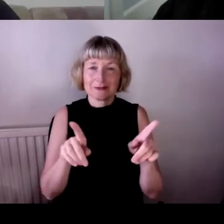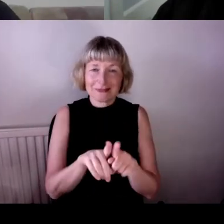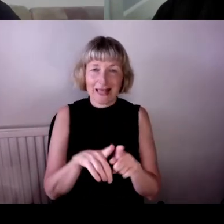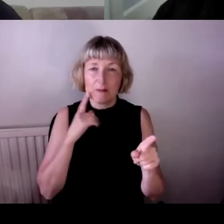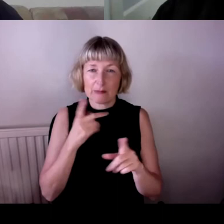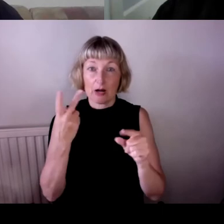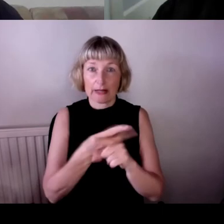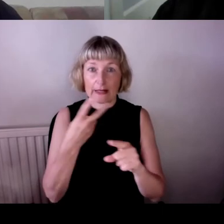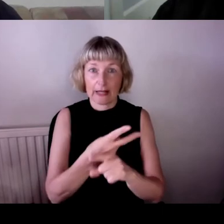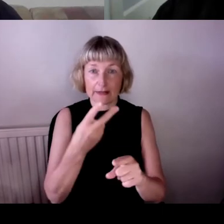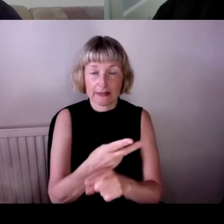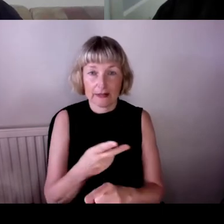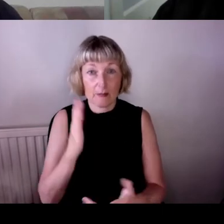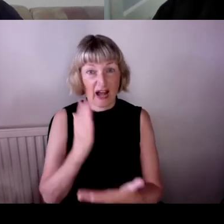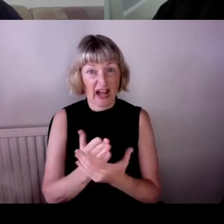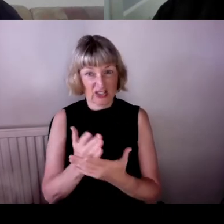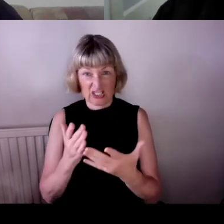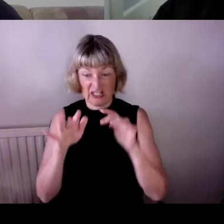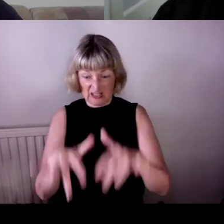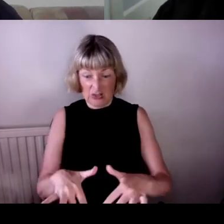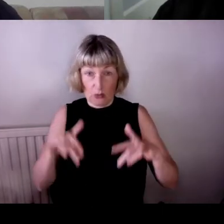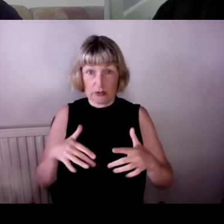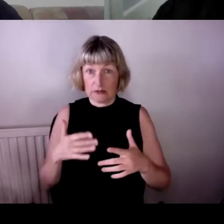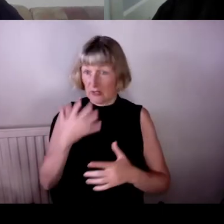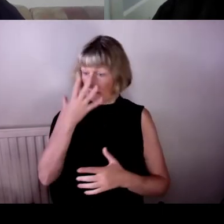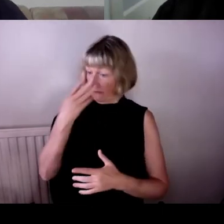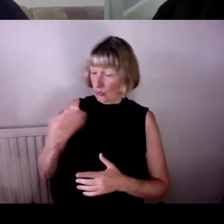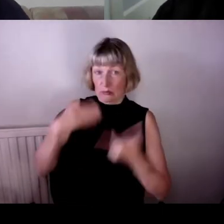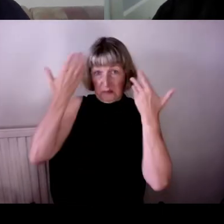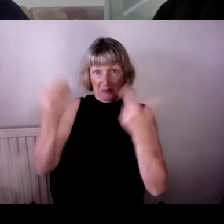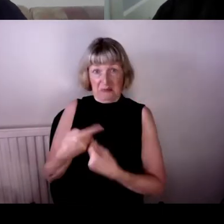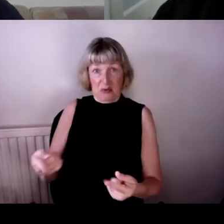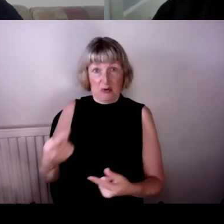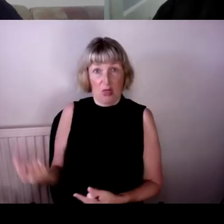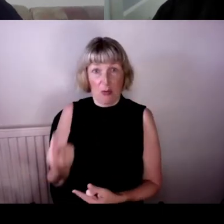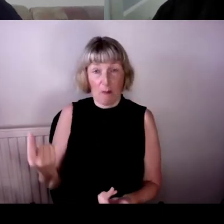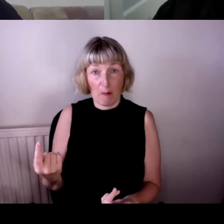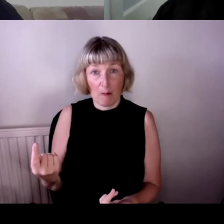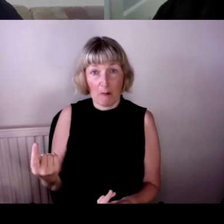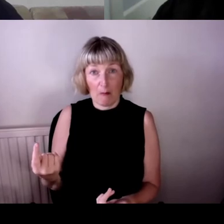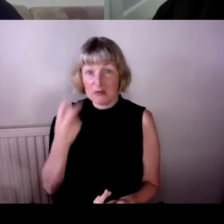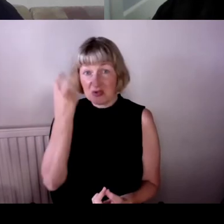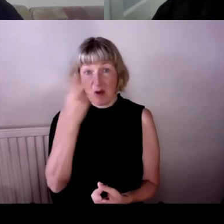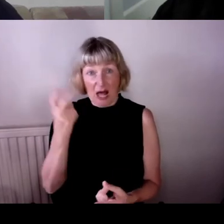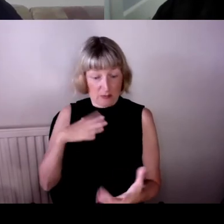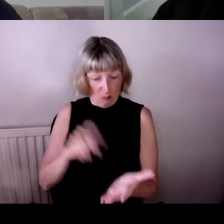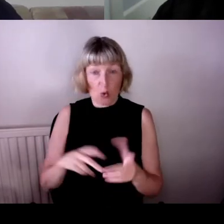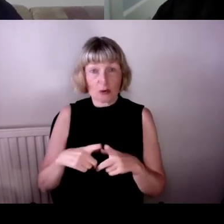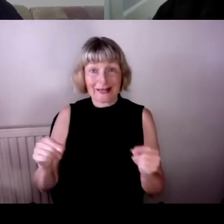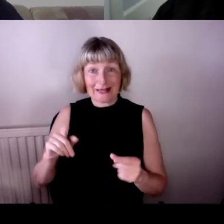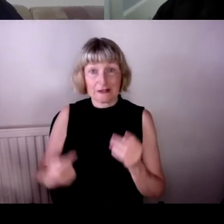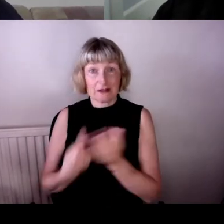the people who are sitting in the audience. They're paying money. They want the audio description. They want to have a good time. They want to be